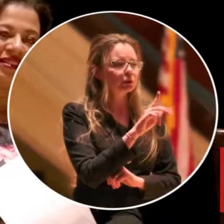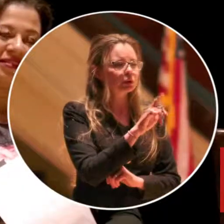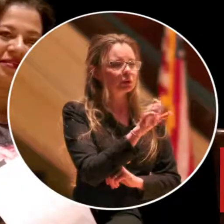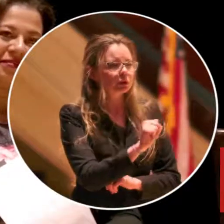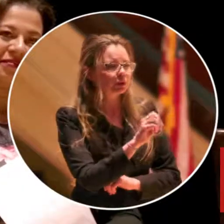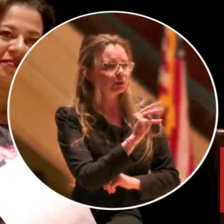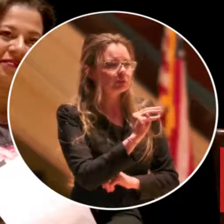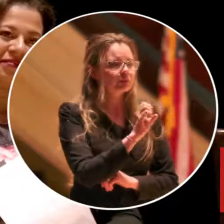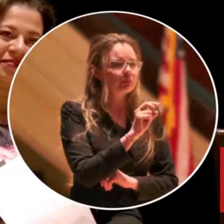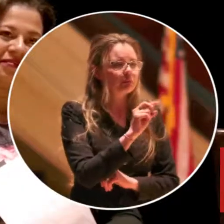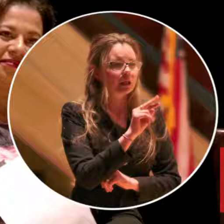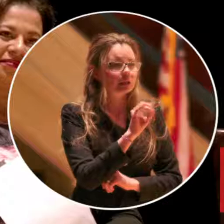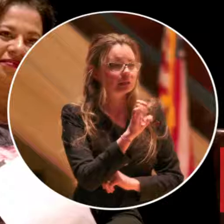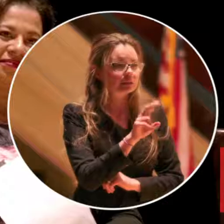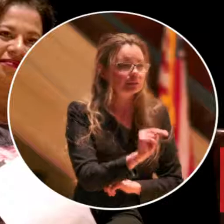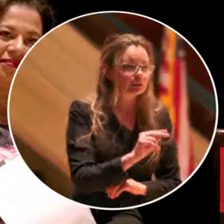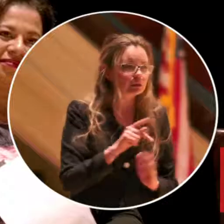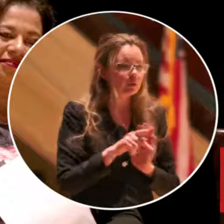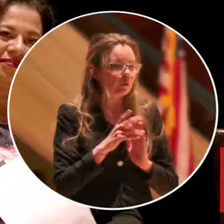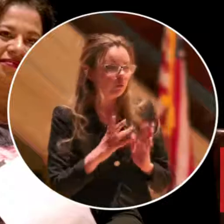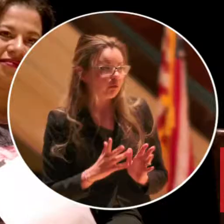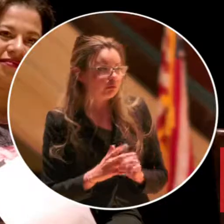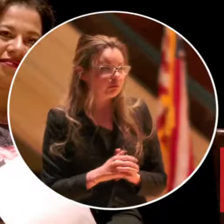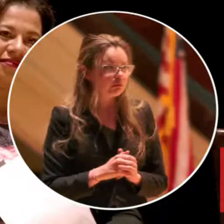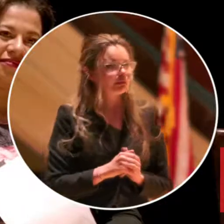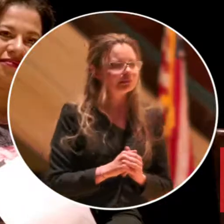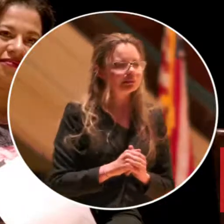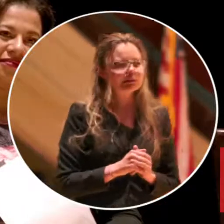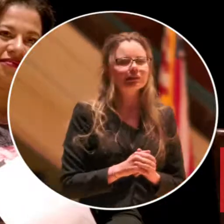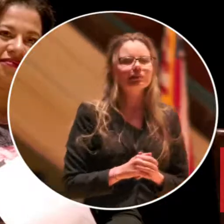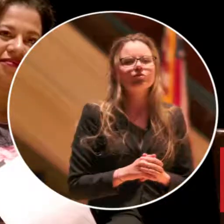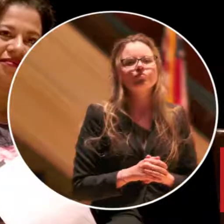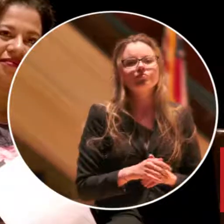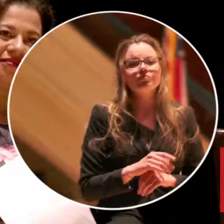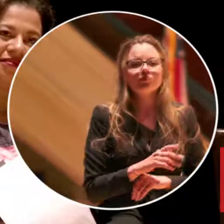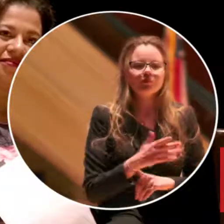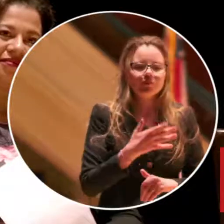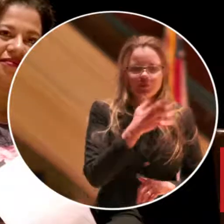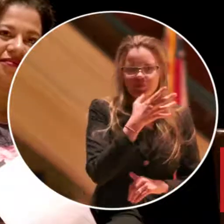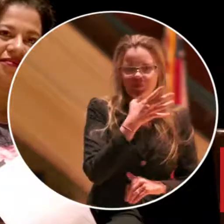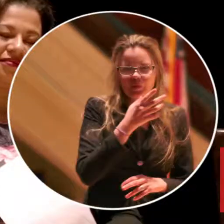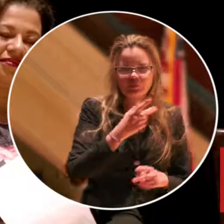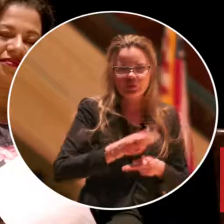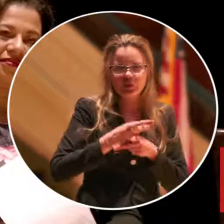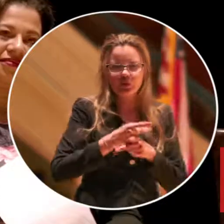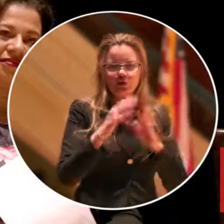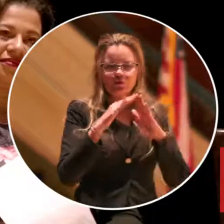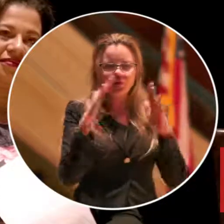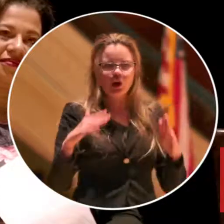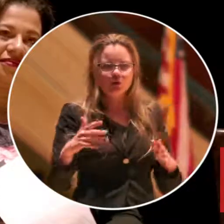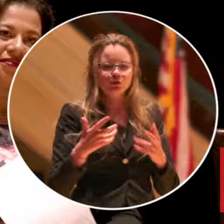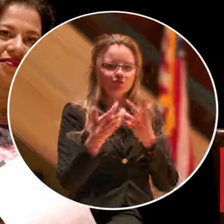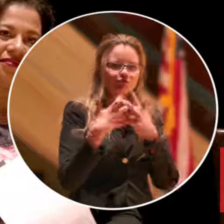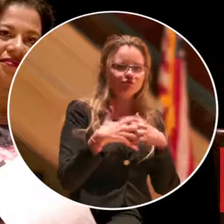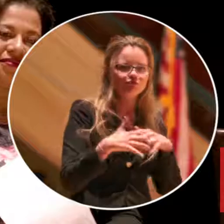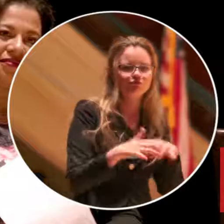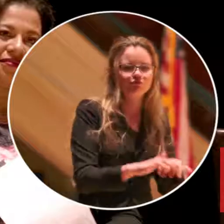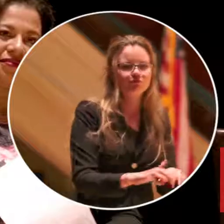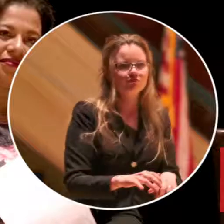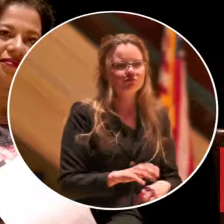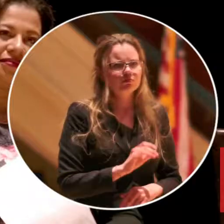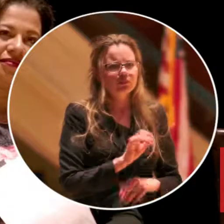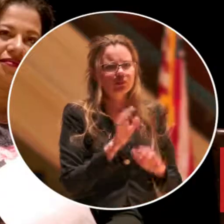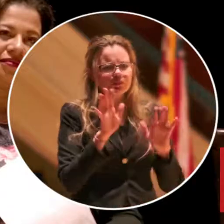While my father was the primary wage earner, my mother kept at the house and made sure things ran smoothly, which they typically did. This, in and of itself, is